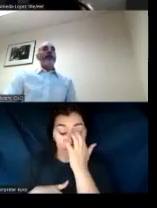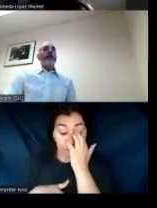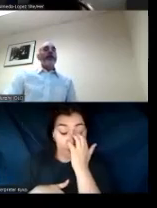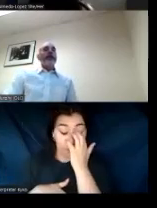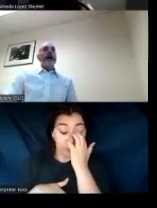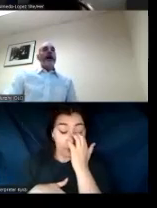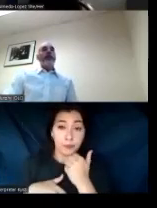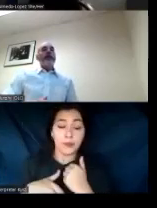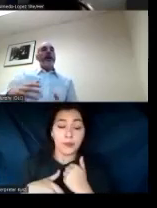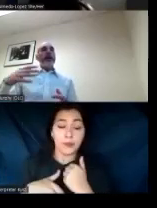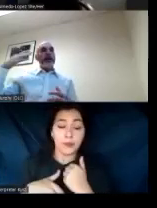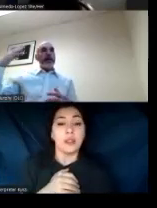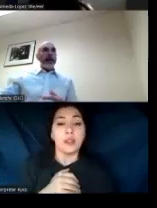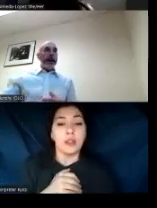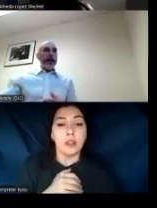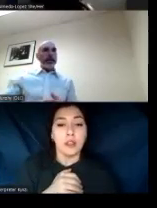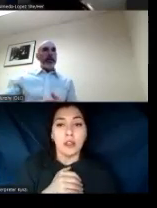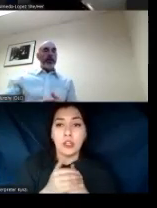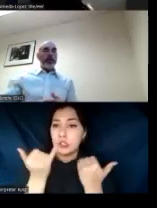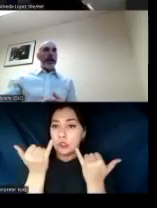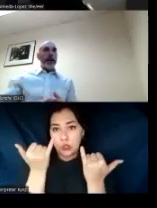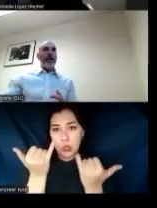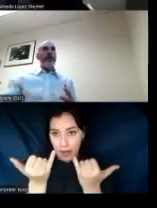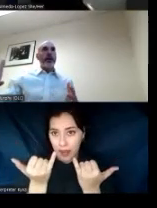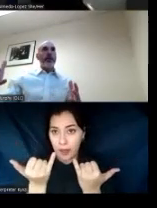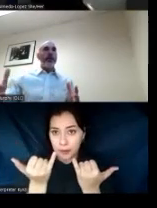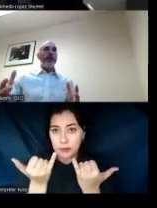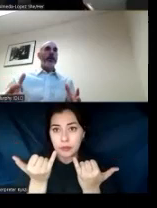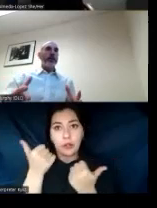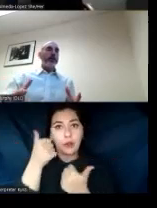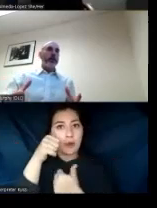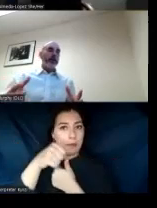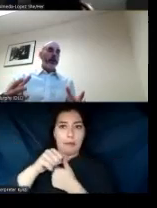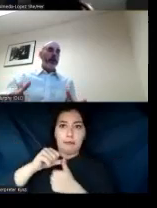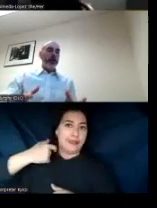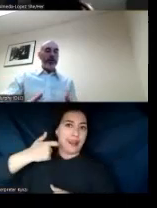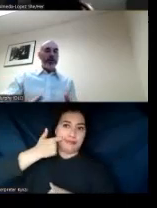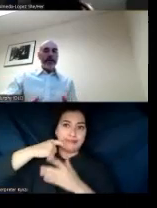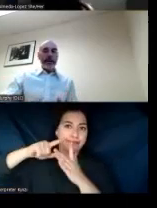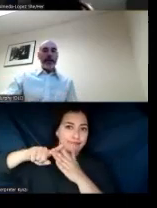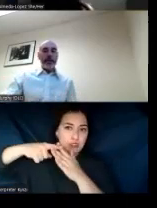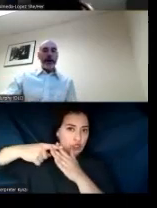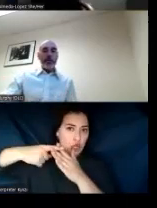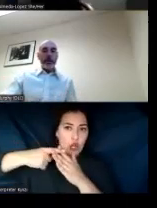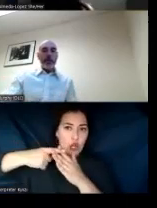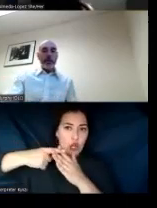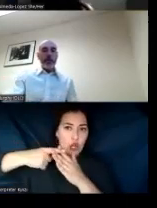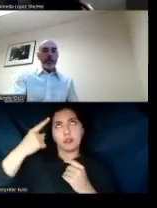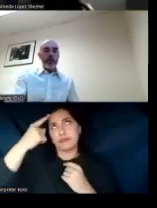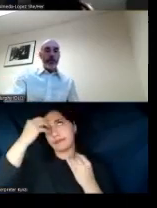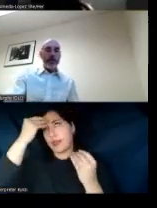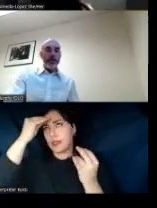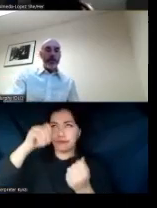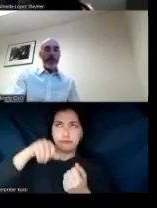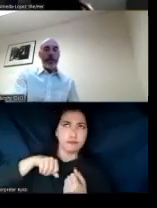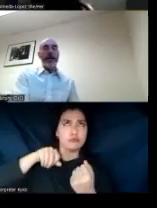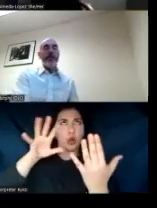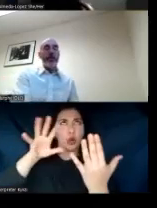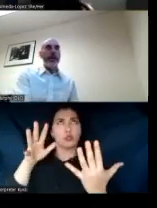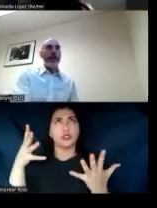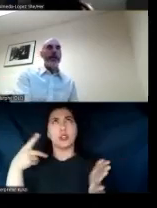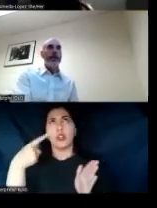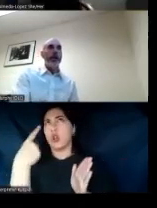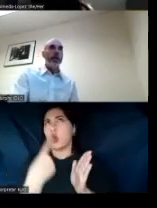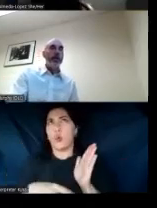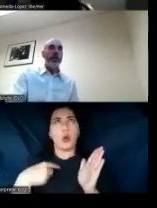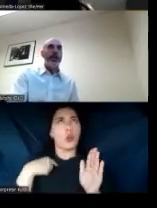So now, again, thinking back to how I started, where you approach this, thinking about what do I do